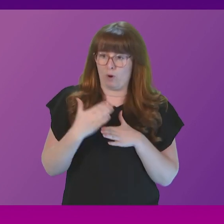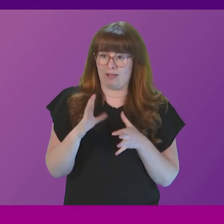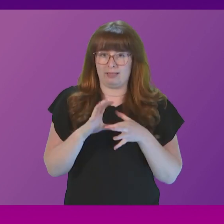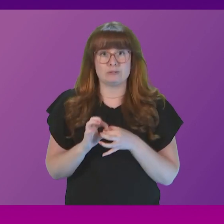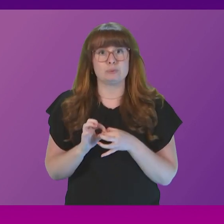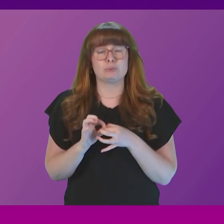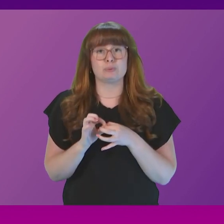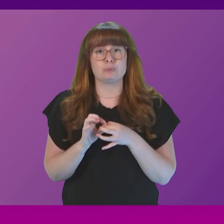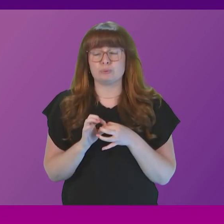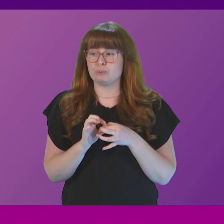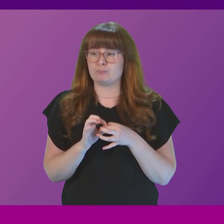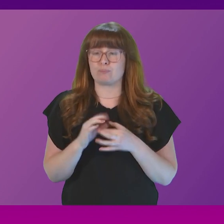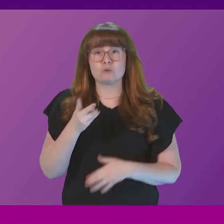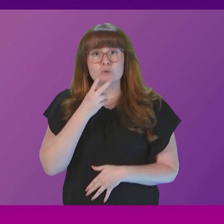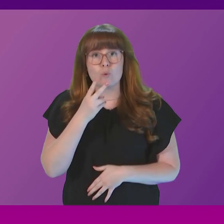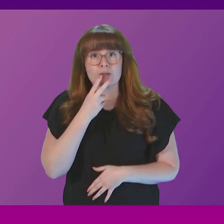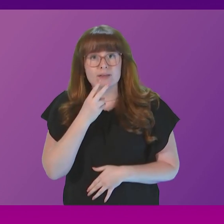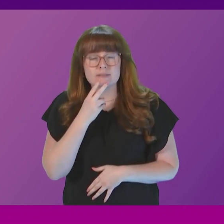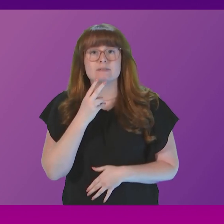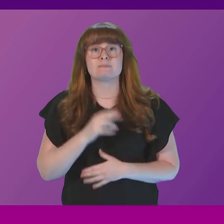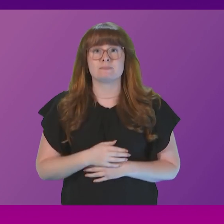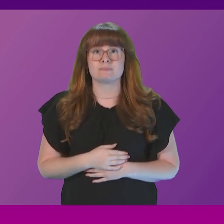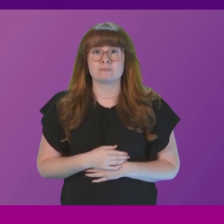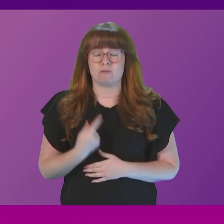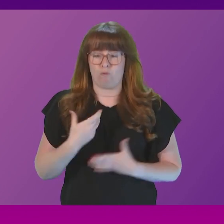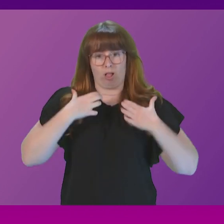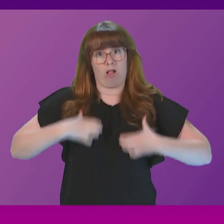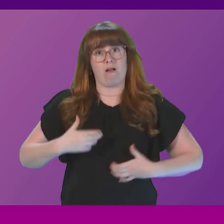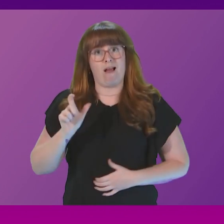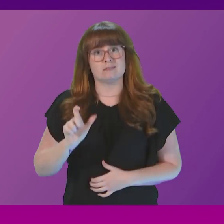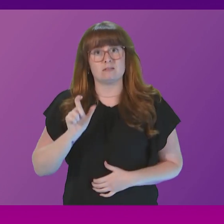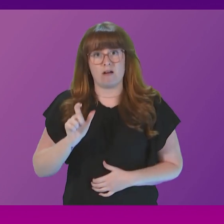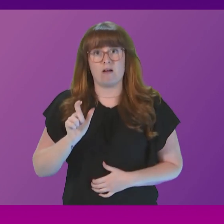targeting smoking cessation, again, lung cancer,